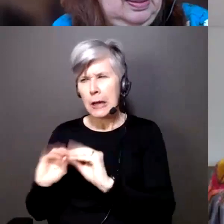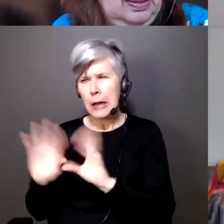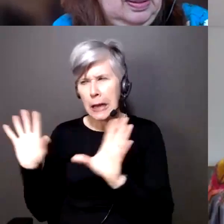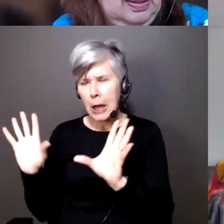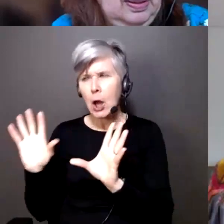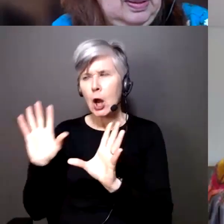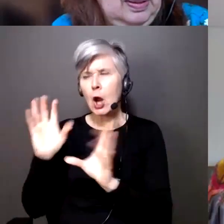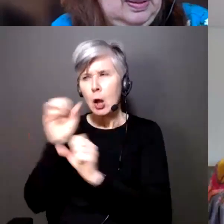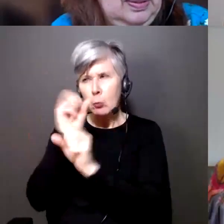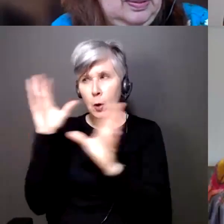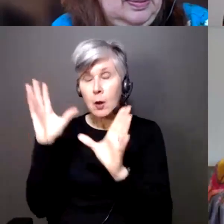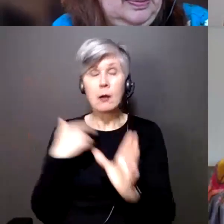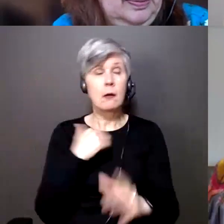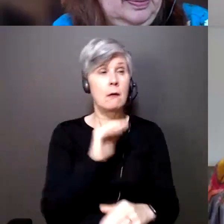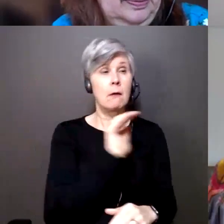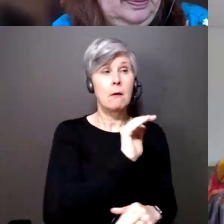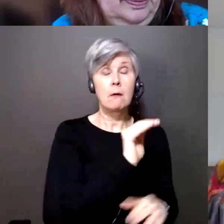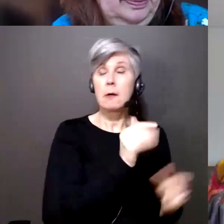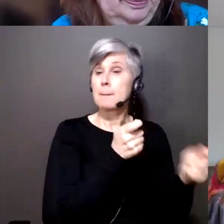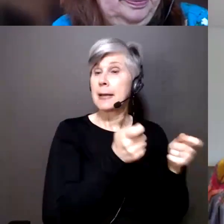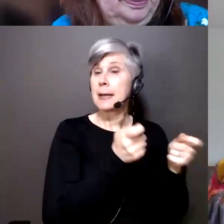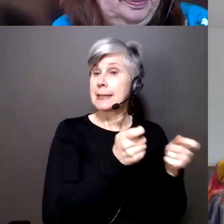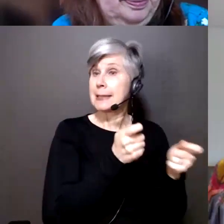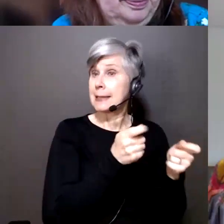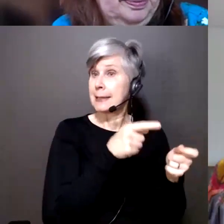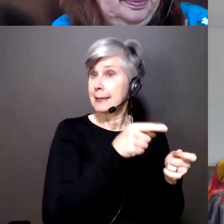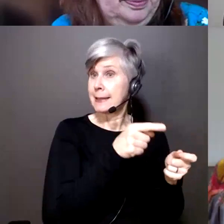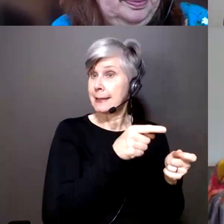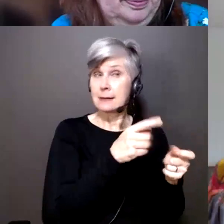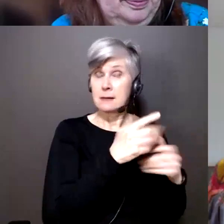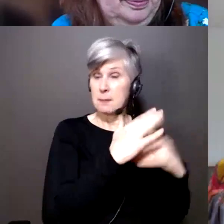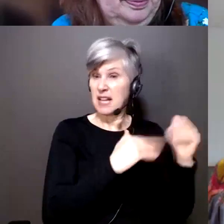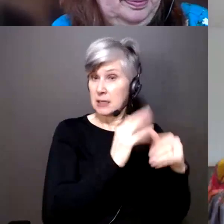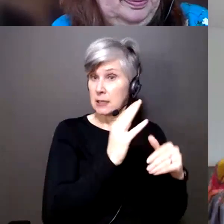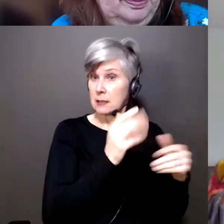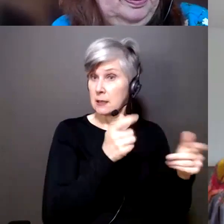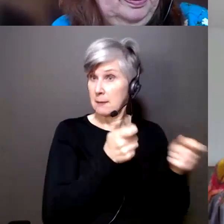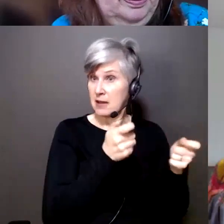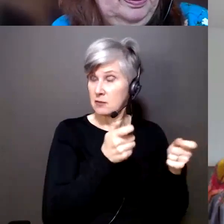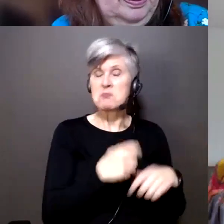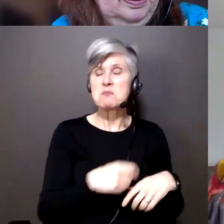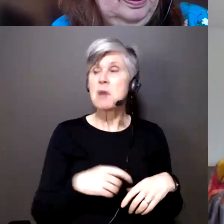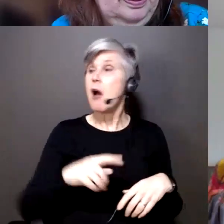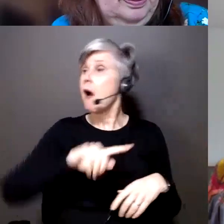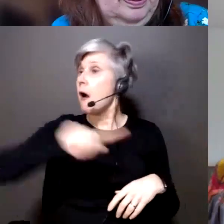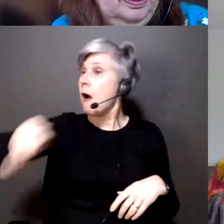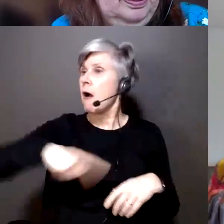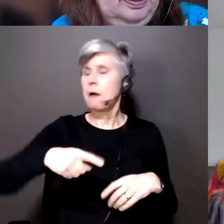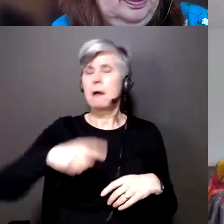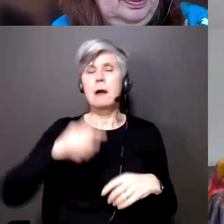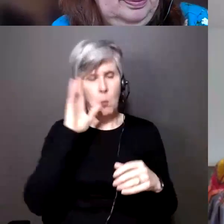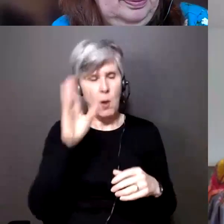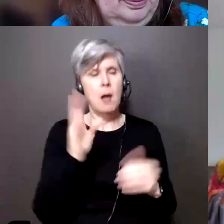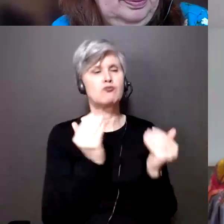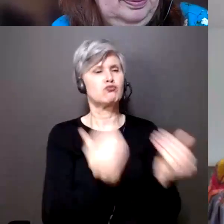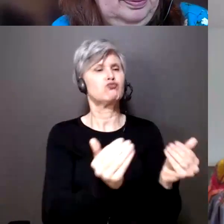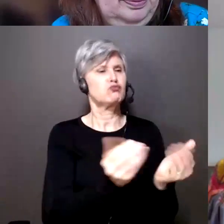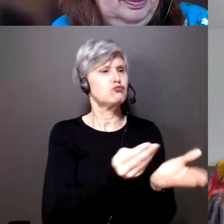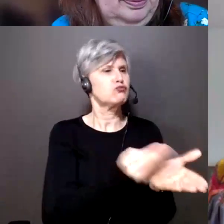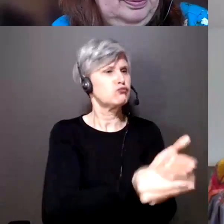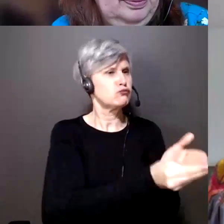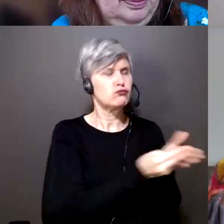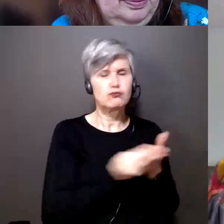discussed, Victoria. And together, hopefully, we'll take well, not hopefully, we're going to take the necessary steps to purchase the equipment and have